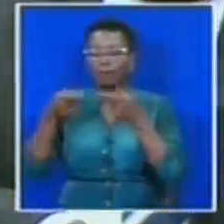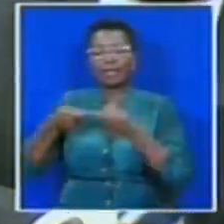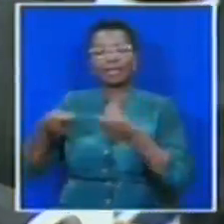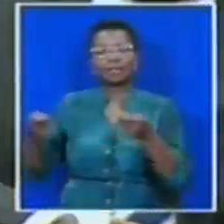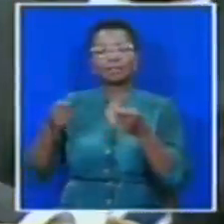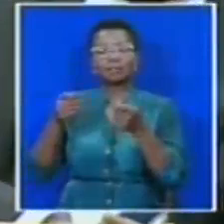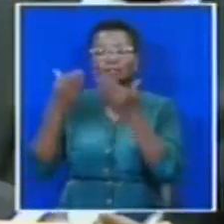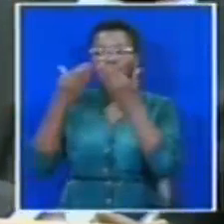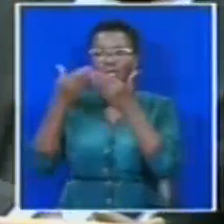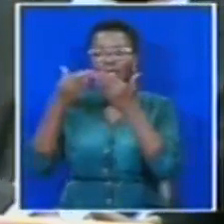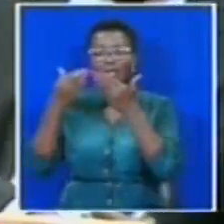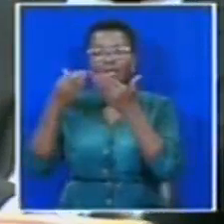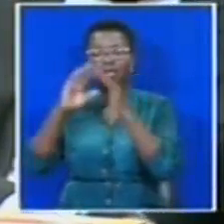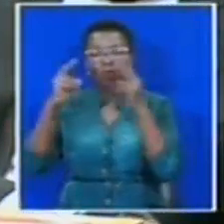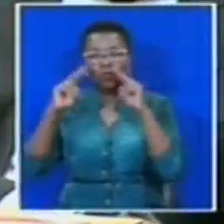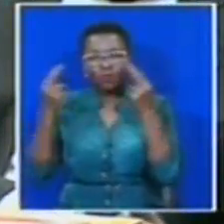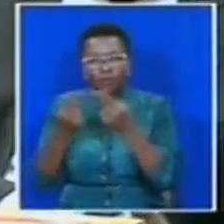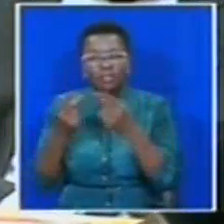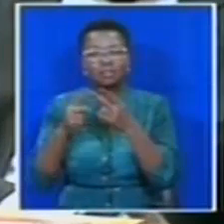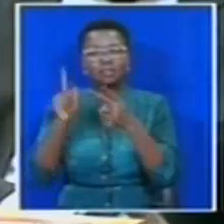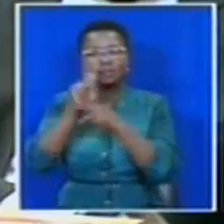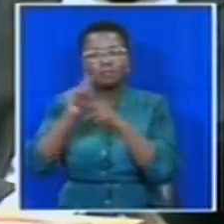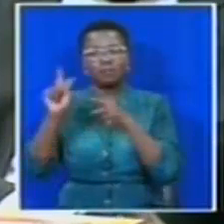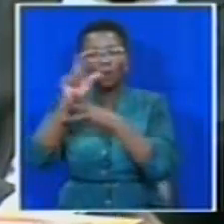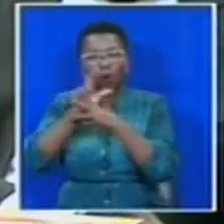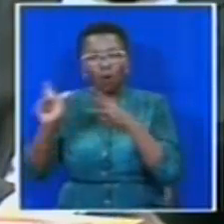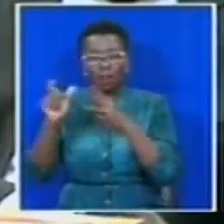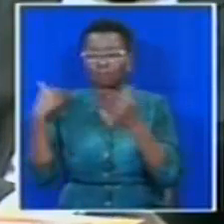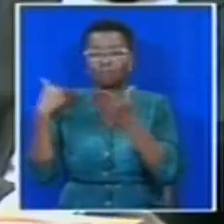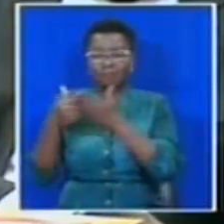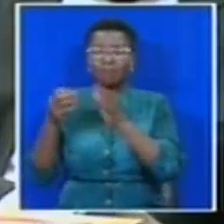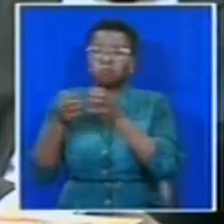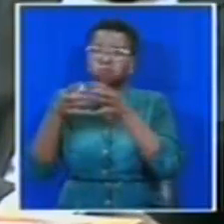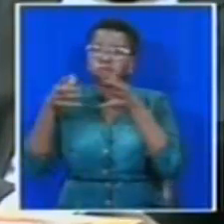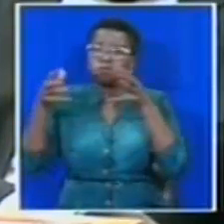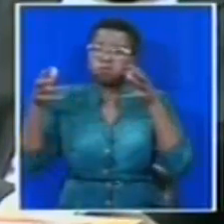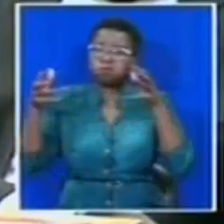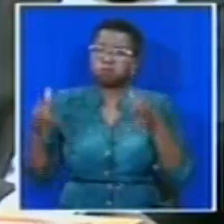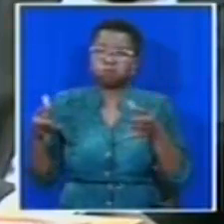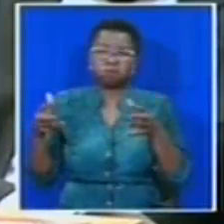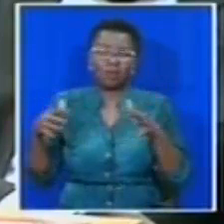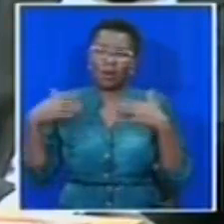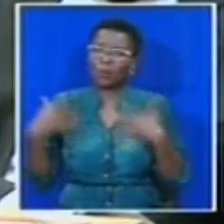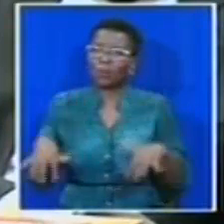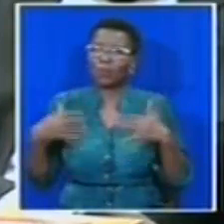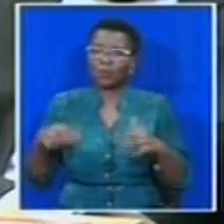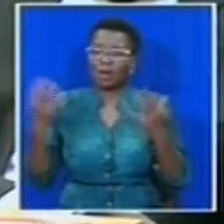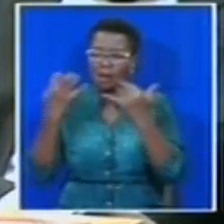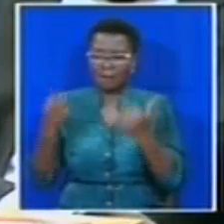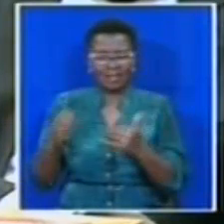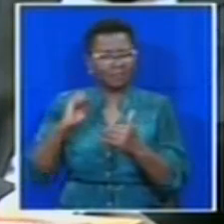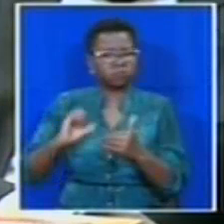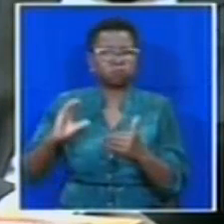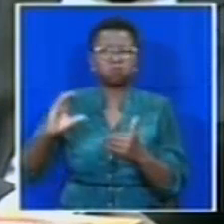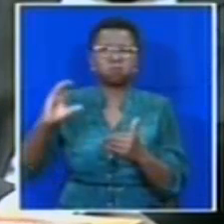post-school education and training has in fact grown considerably faster than any other budget allocation in recent